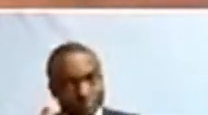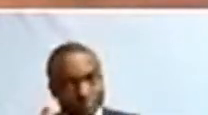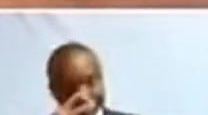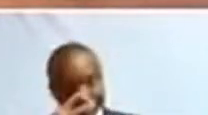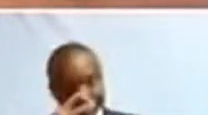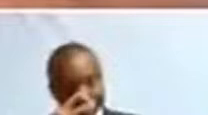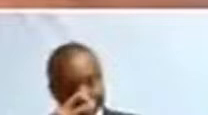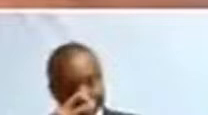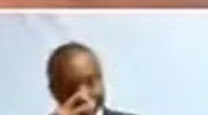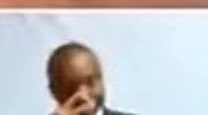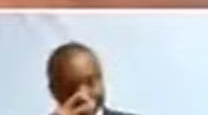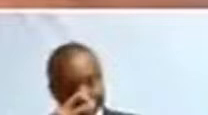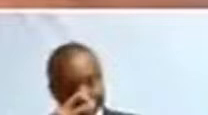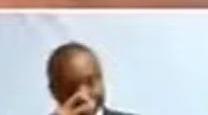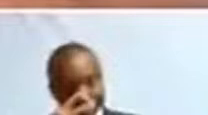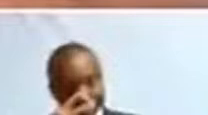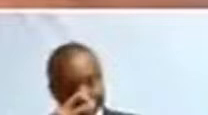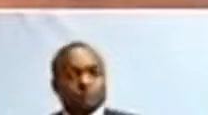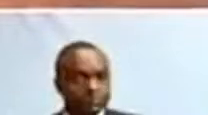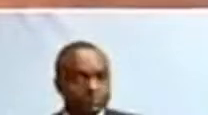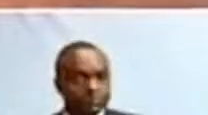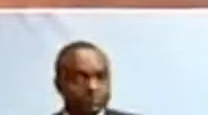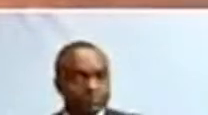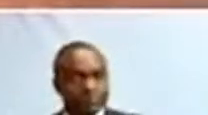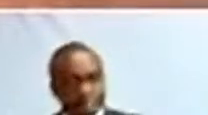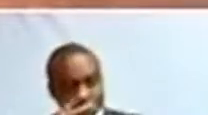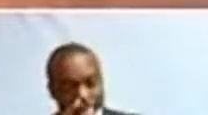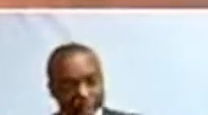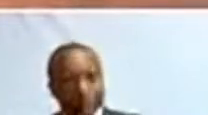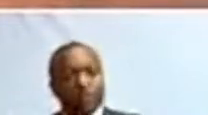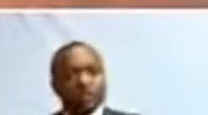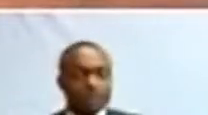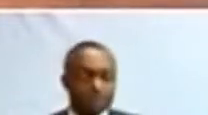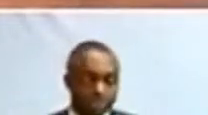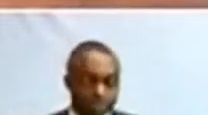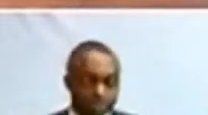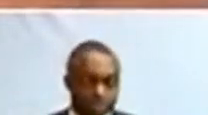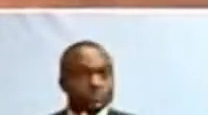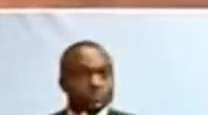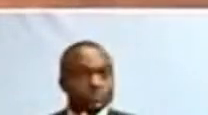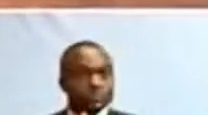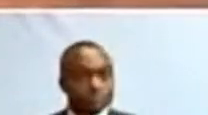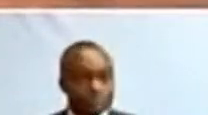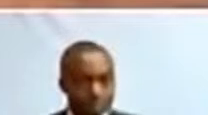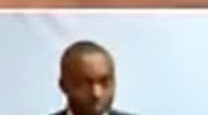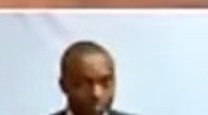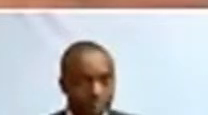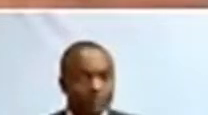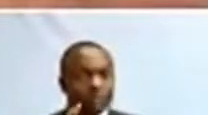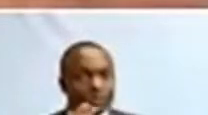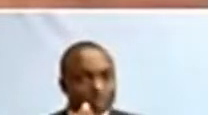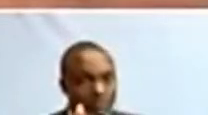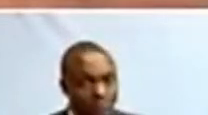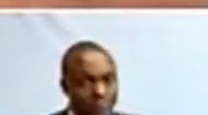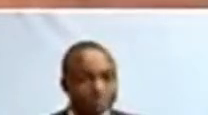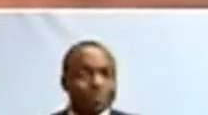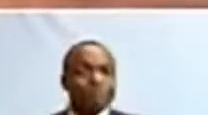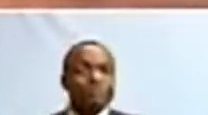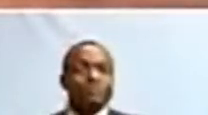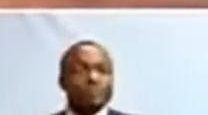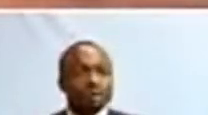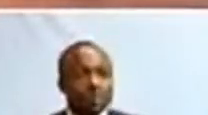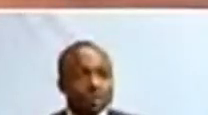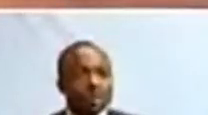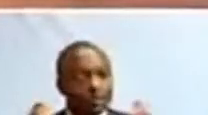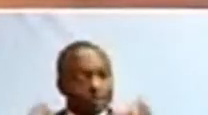at. And also, when you look at the activity report, which they've referred to, the same